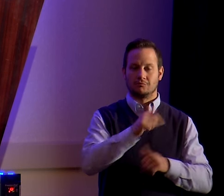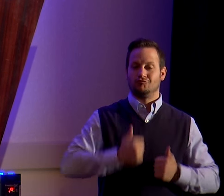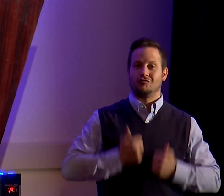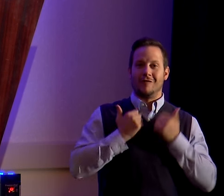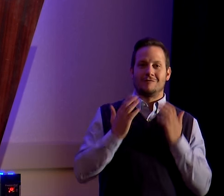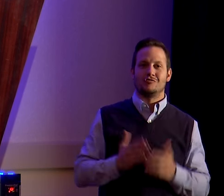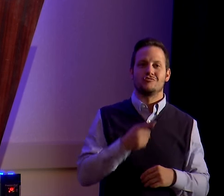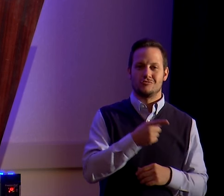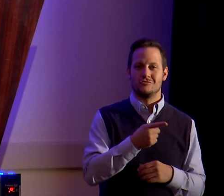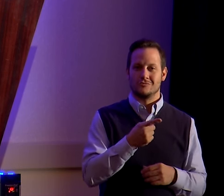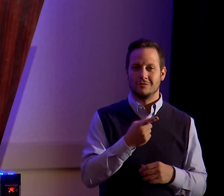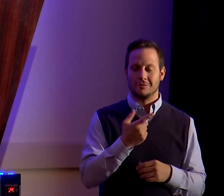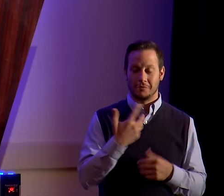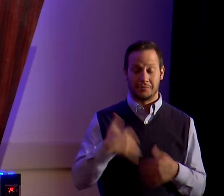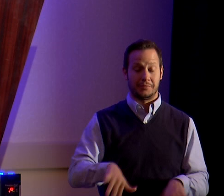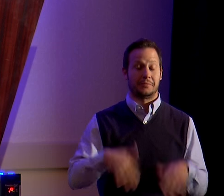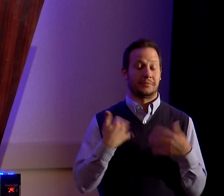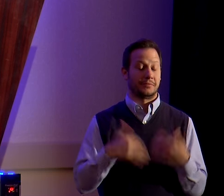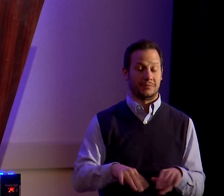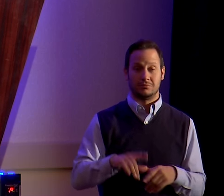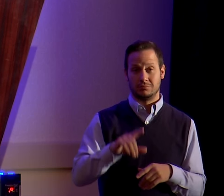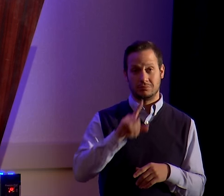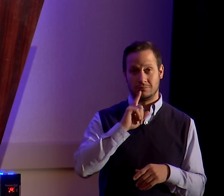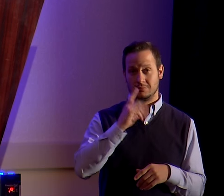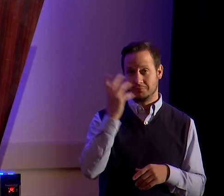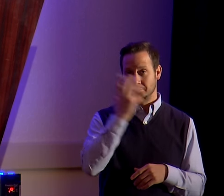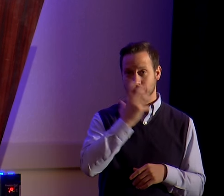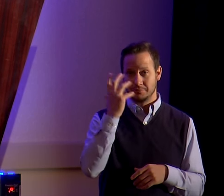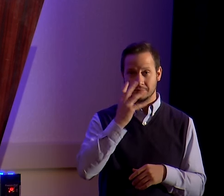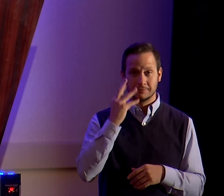an experience, right? Amazing. So,